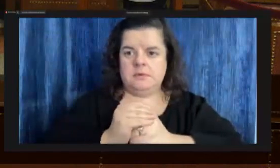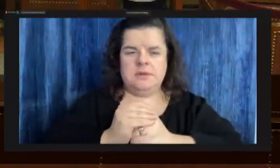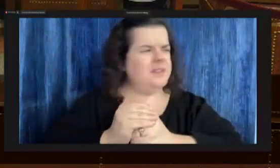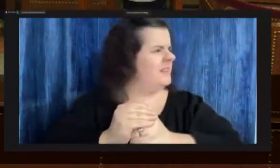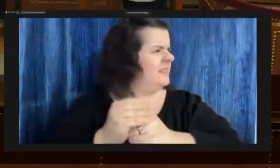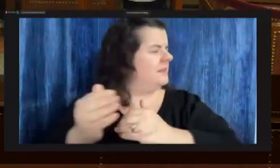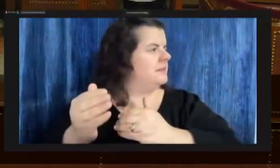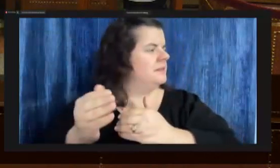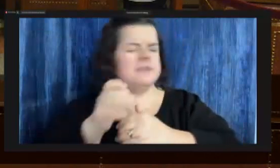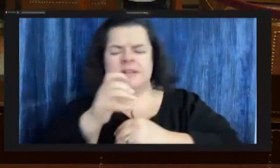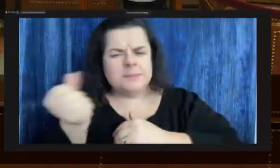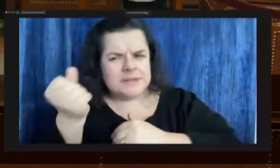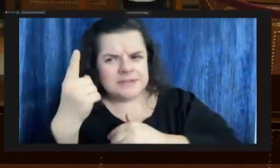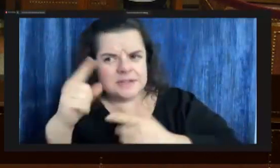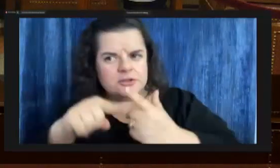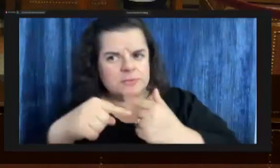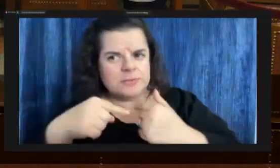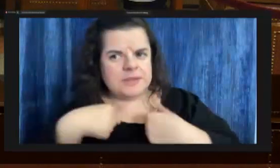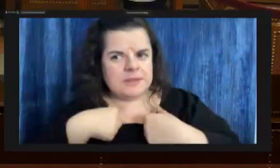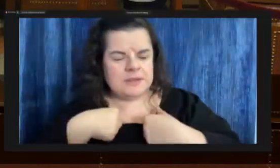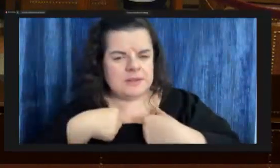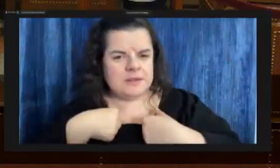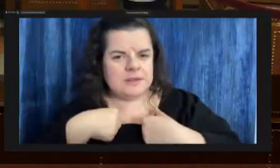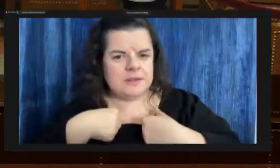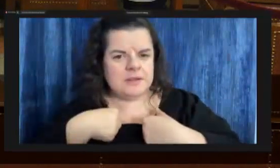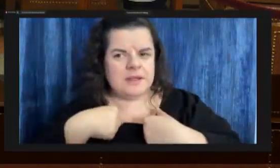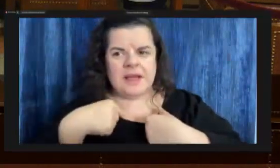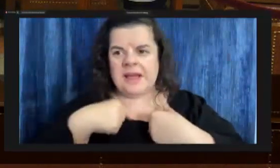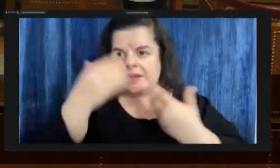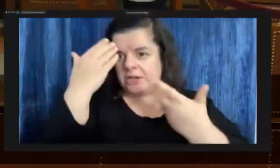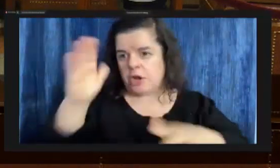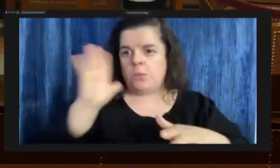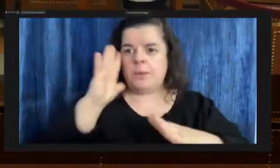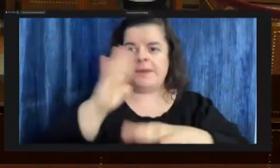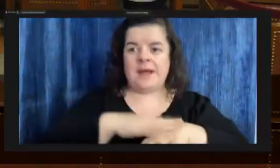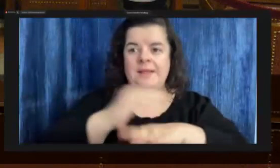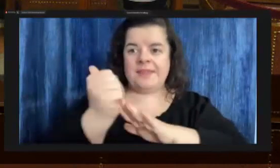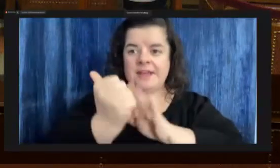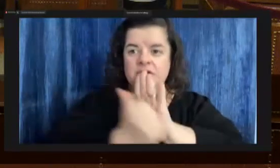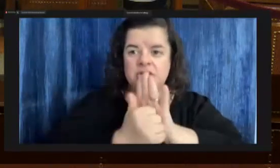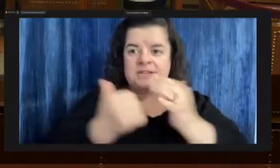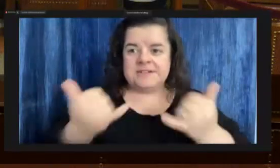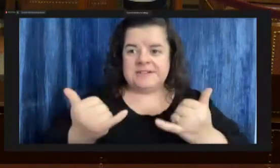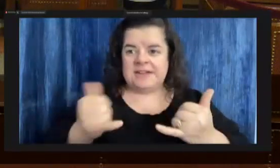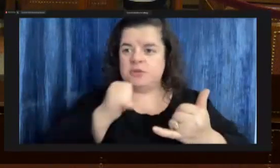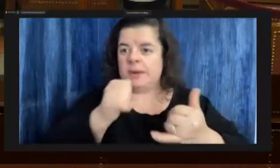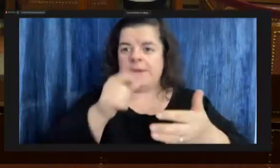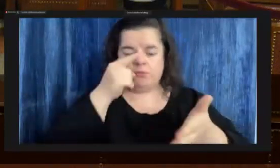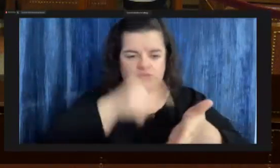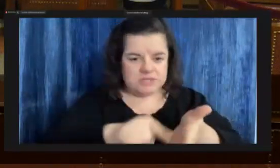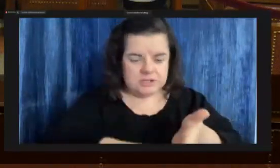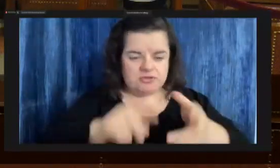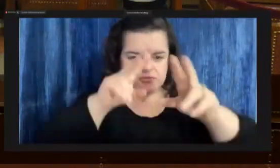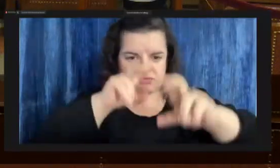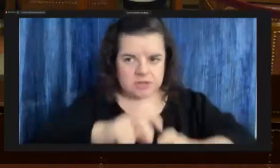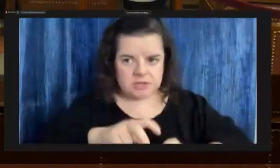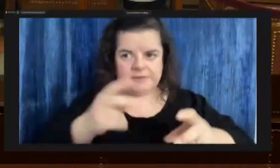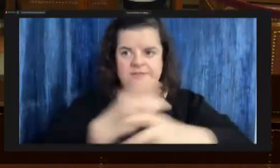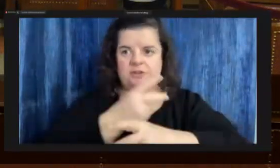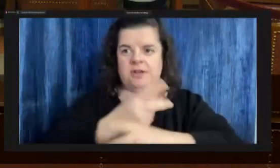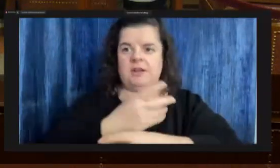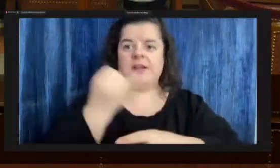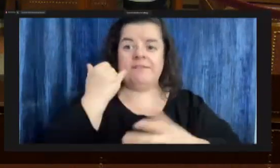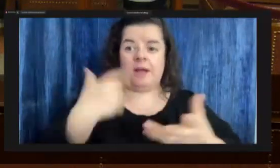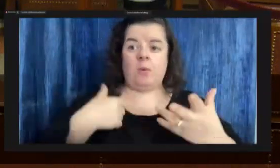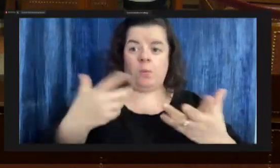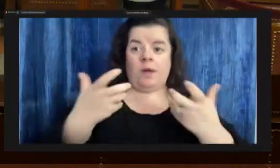it doesn't make sense to me. Be the ones that haven't been realized. Yeah, I didn't know this was going to be on the agenda today, yeah, so I don't really have any research available. So if I want this